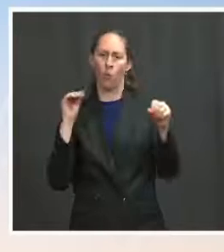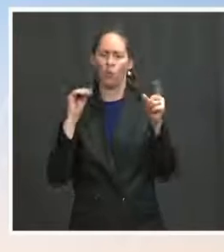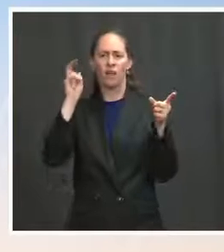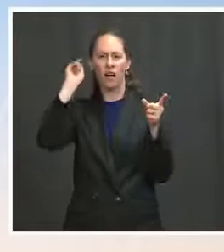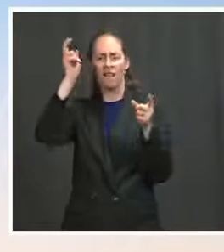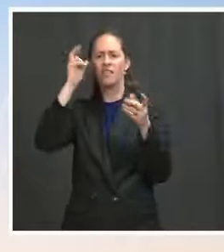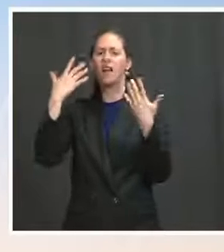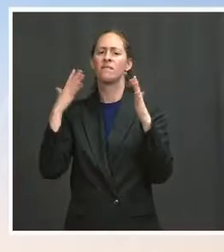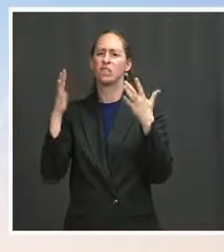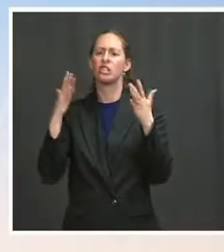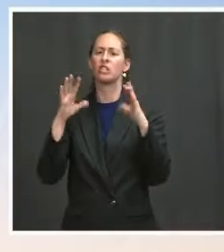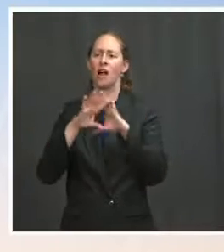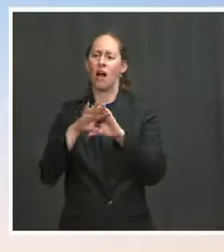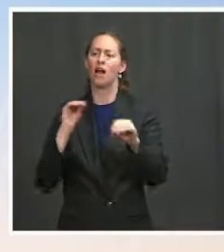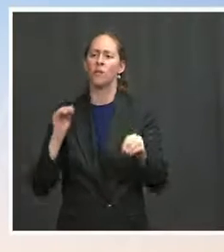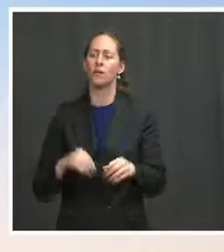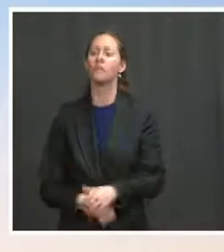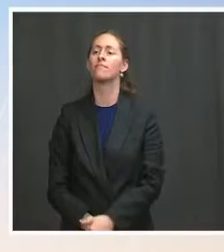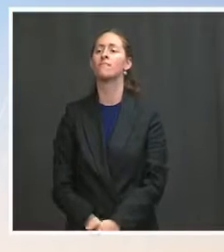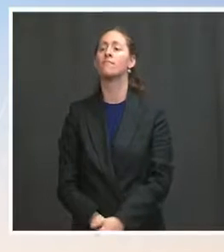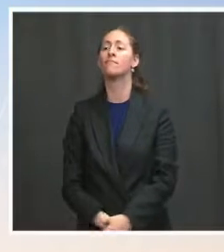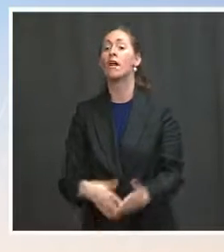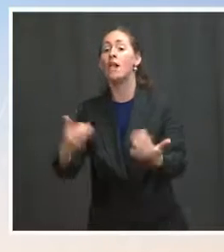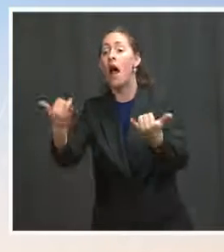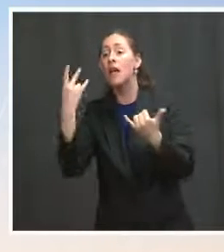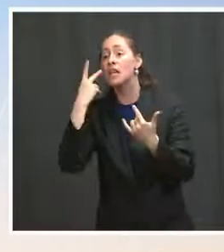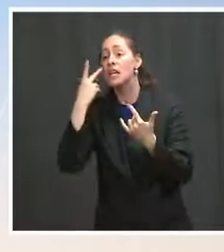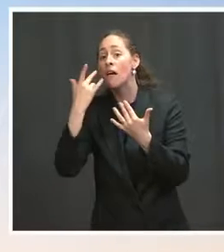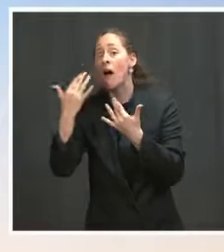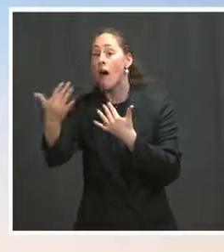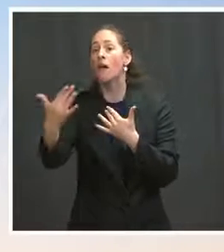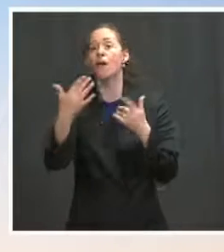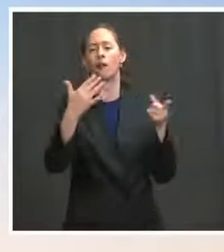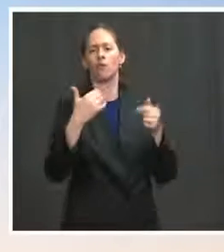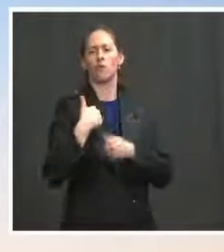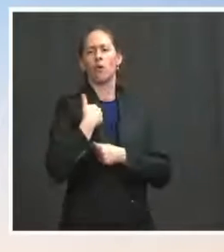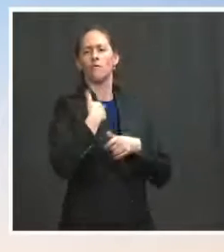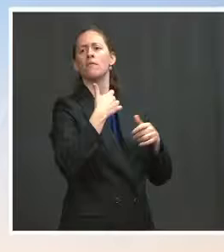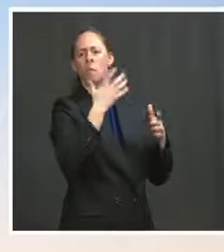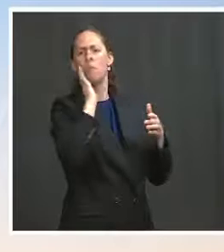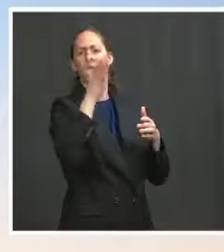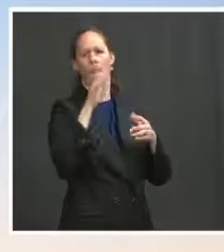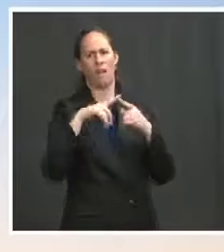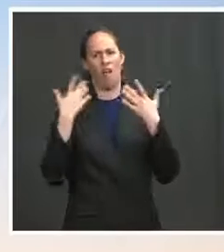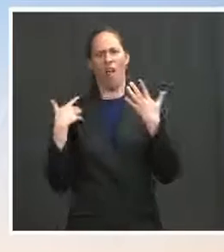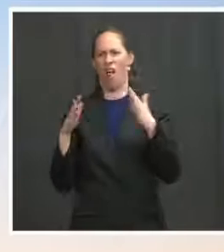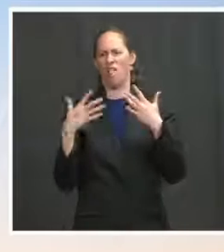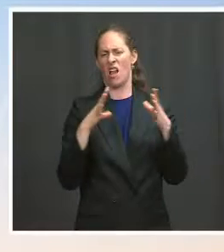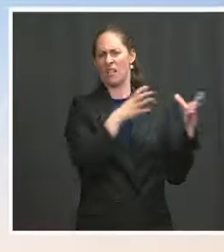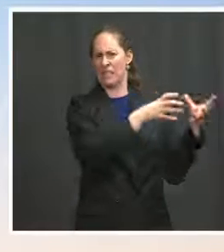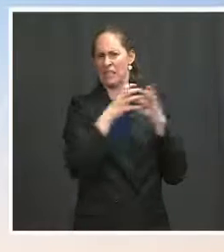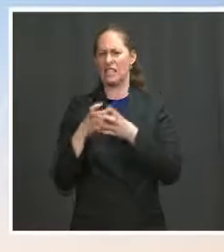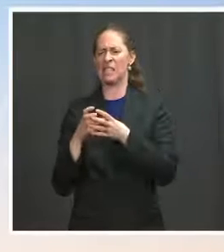our military drawdown by September. In order to complete the visa application process. So they will do it from another location. The